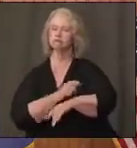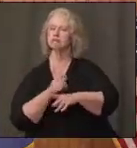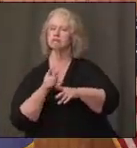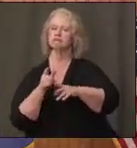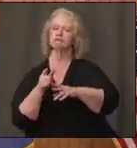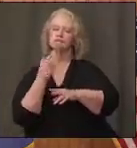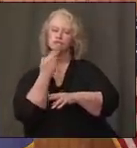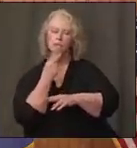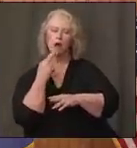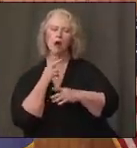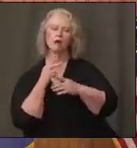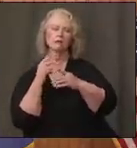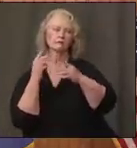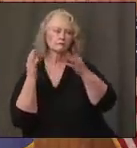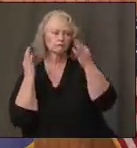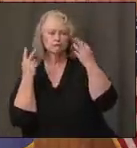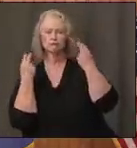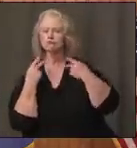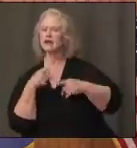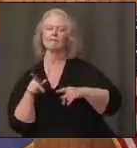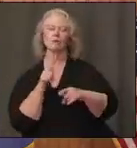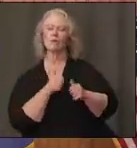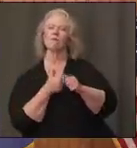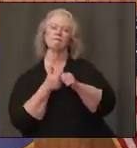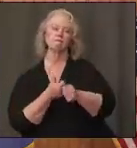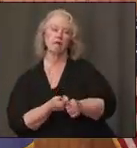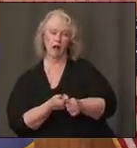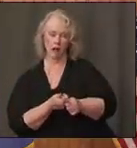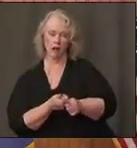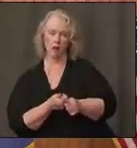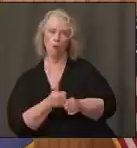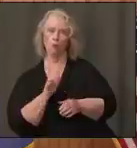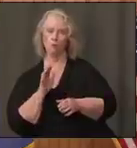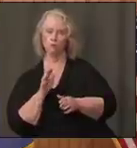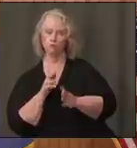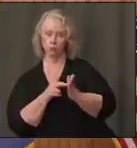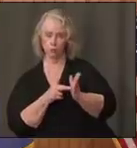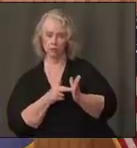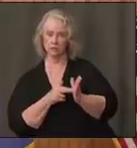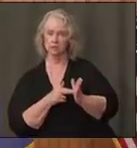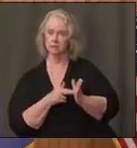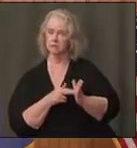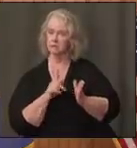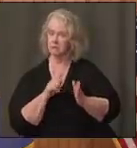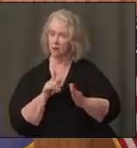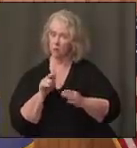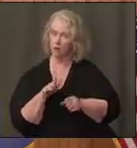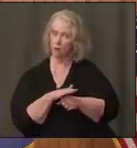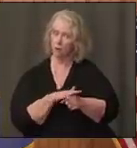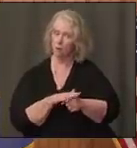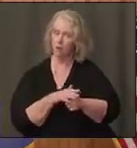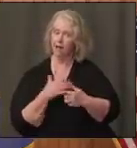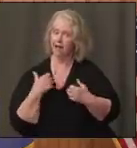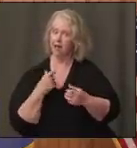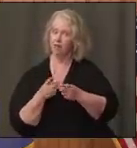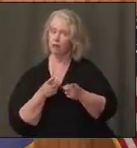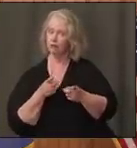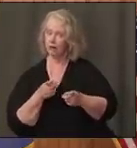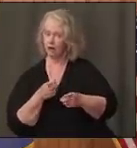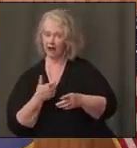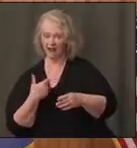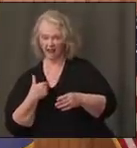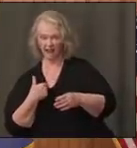restaurants, the hair and nail salons, if they're not complying with reopening regulations. But will local health directors be in any way